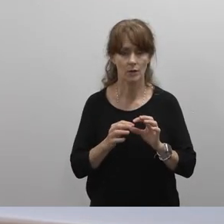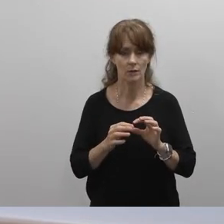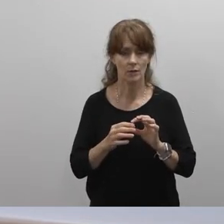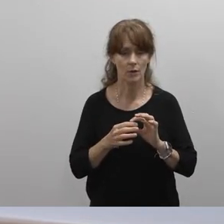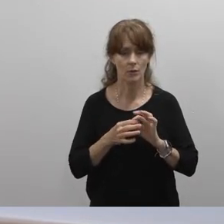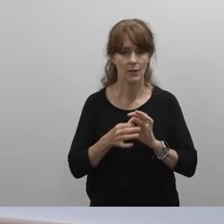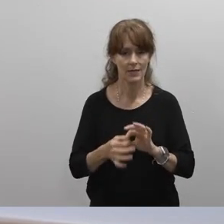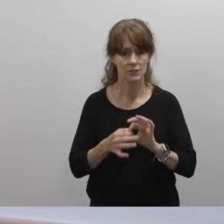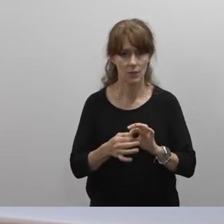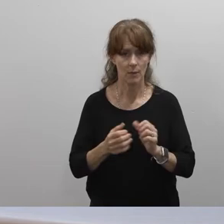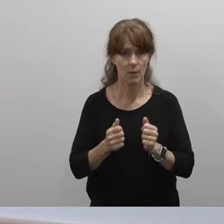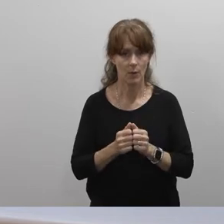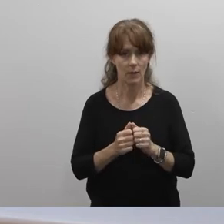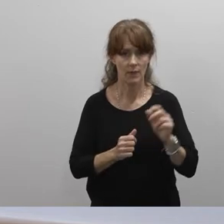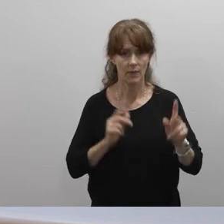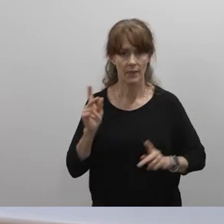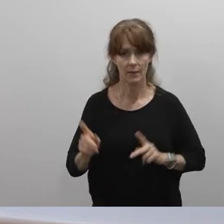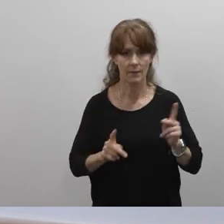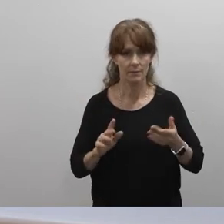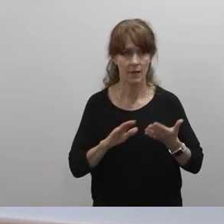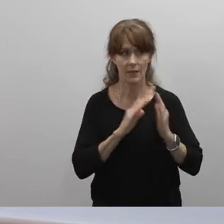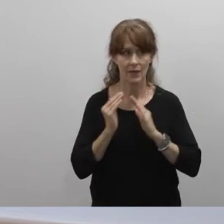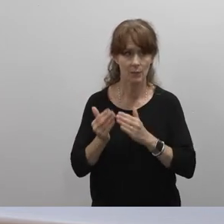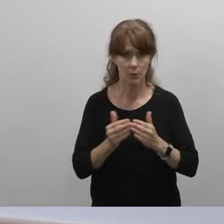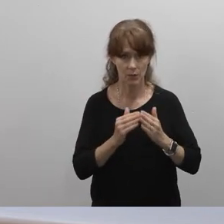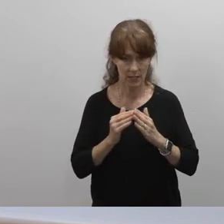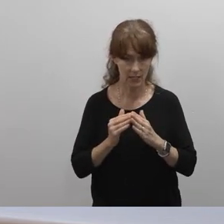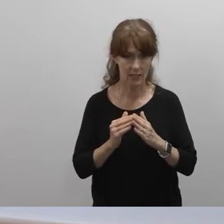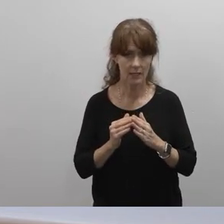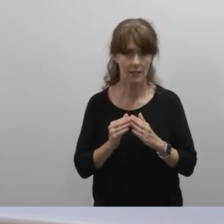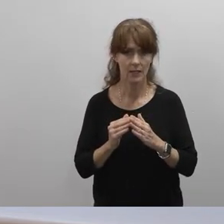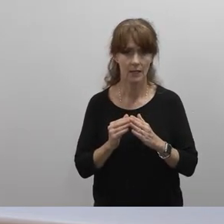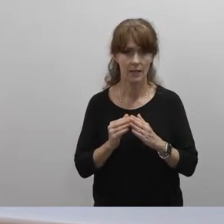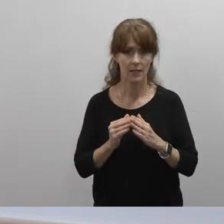relationship with the people in the community,